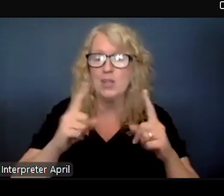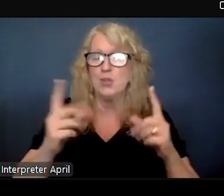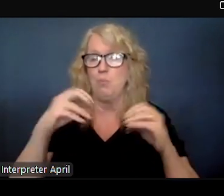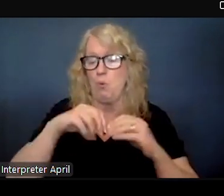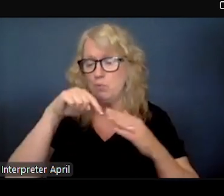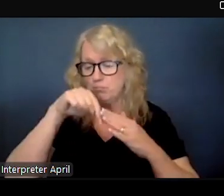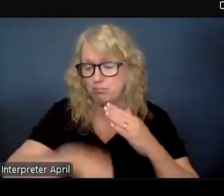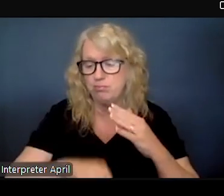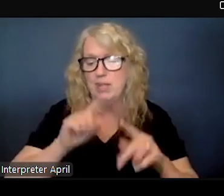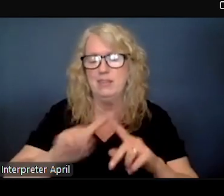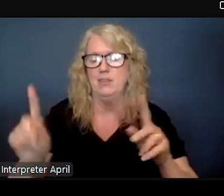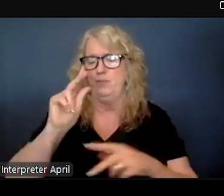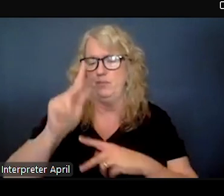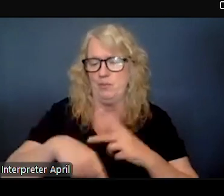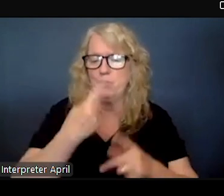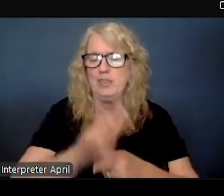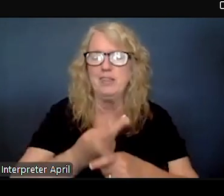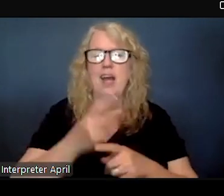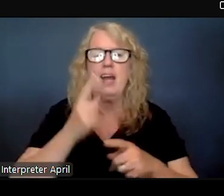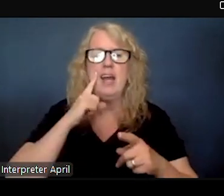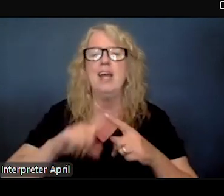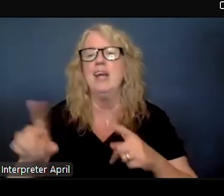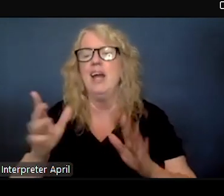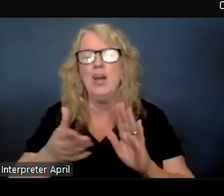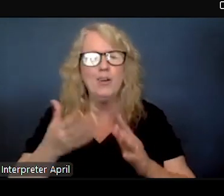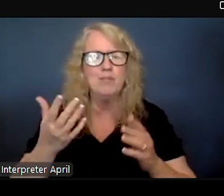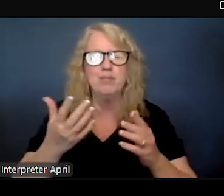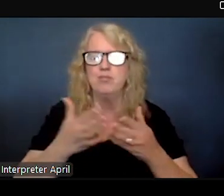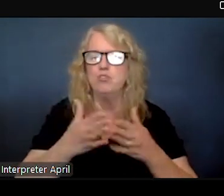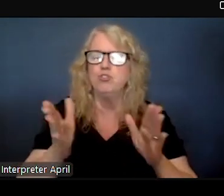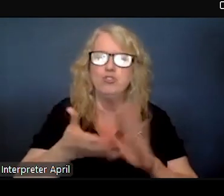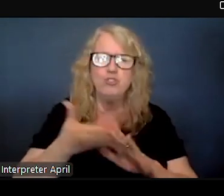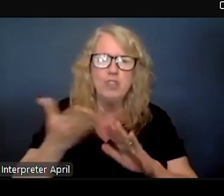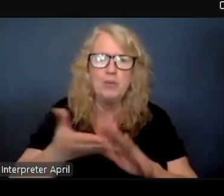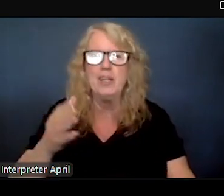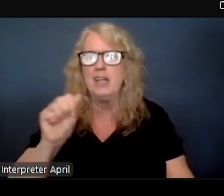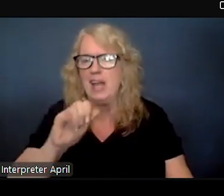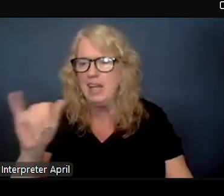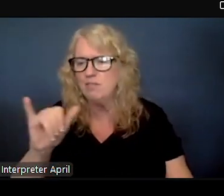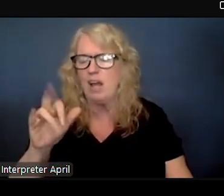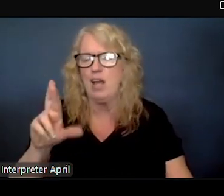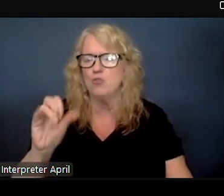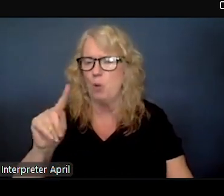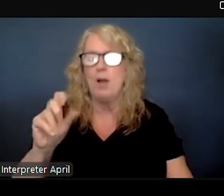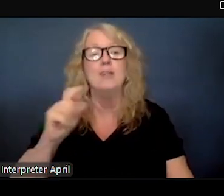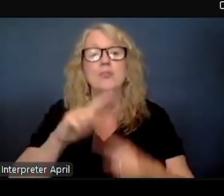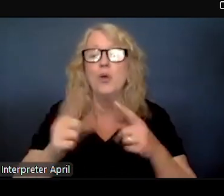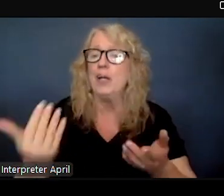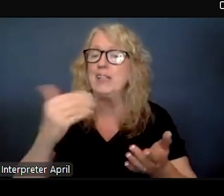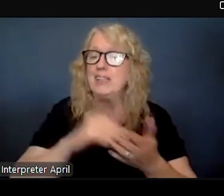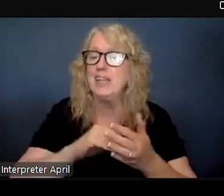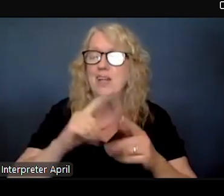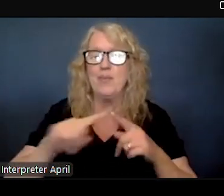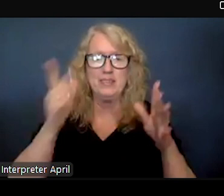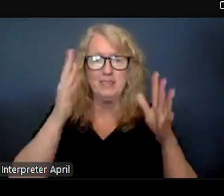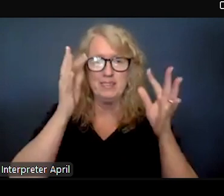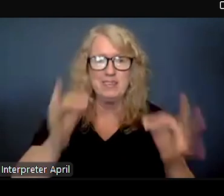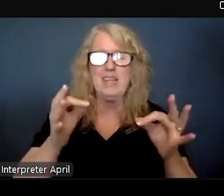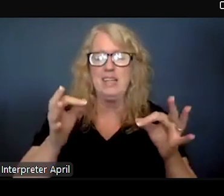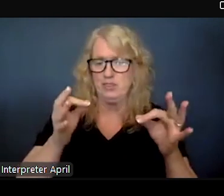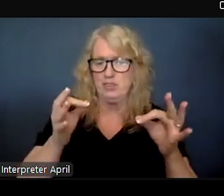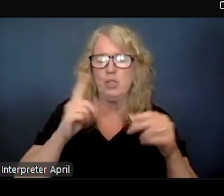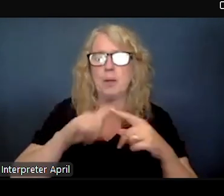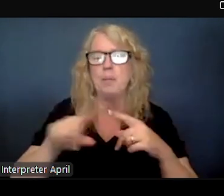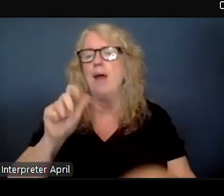into different types of generative AI, rule-based AI, and all types of things for bots. So again, this is a rule-based, decision tree-based